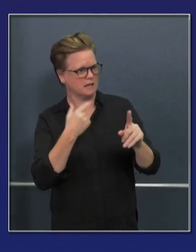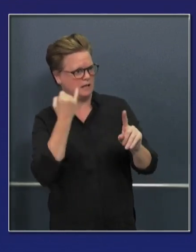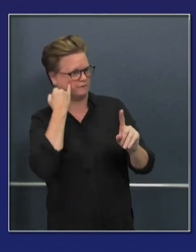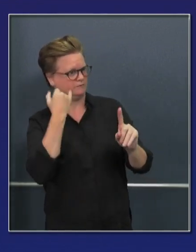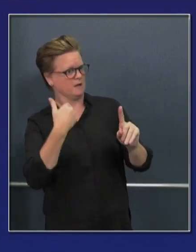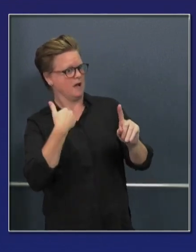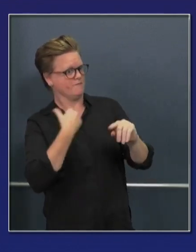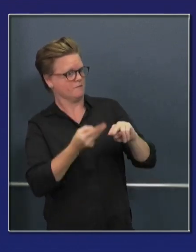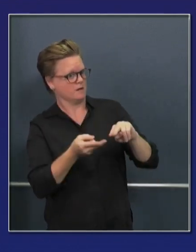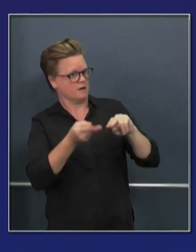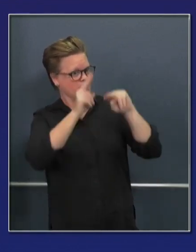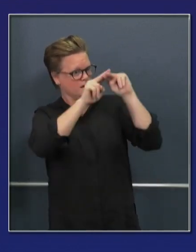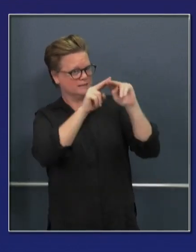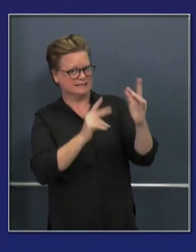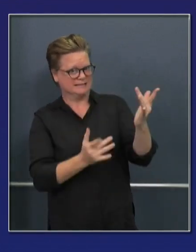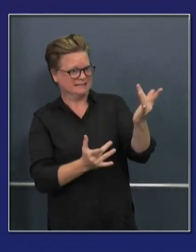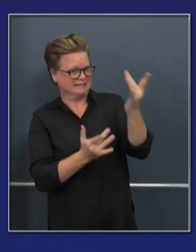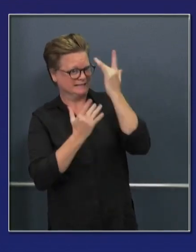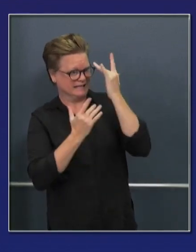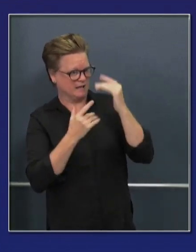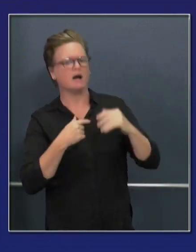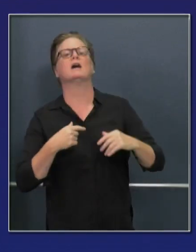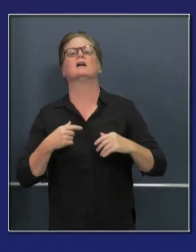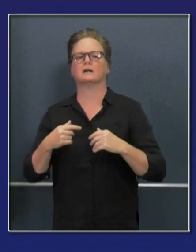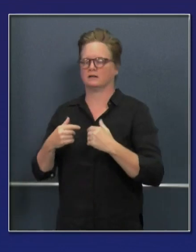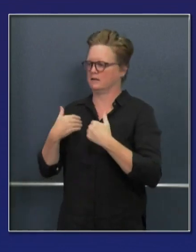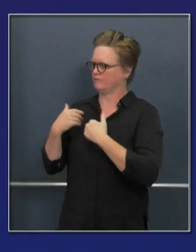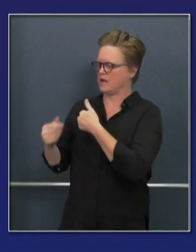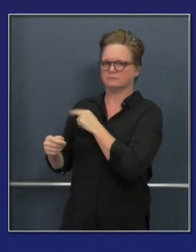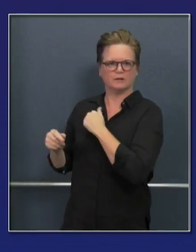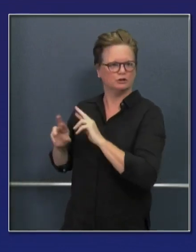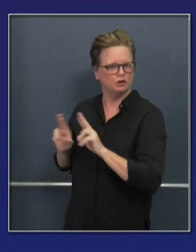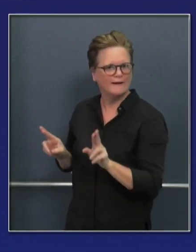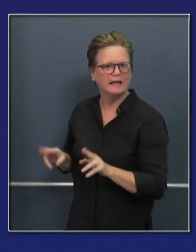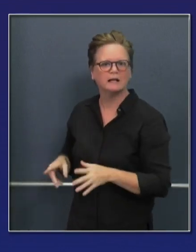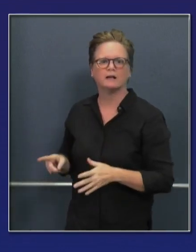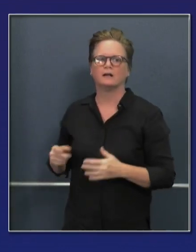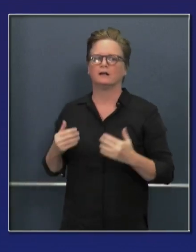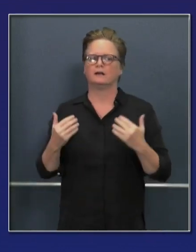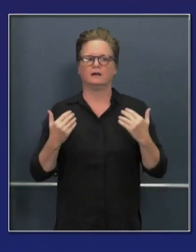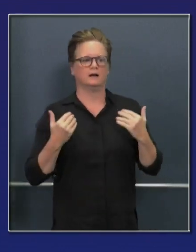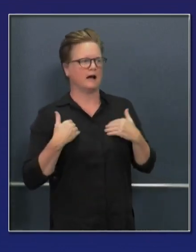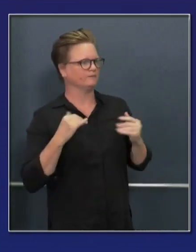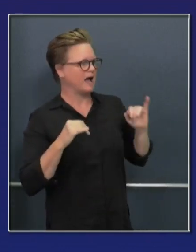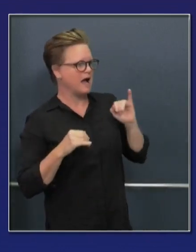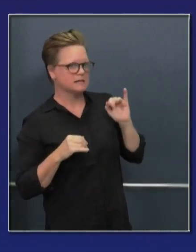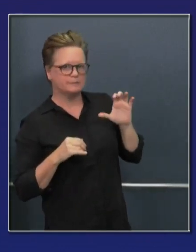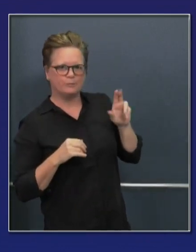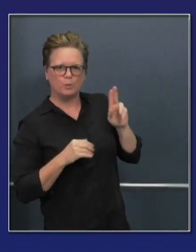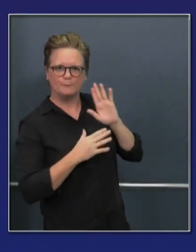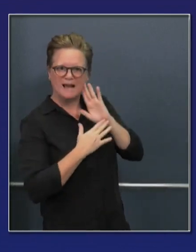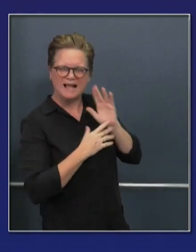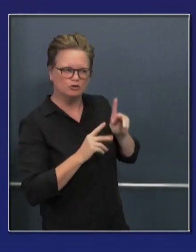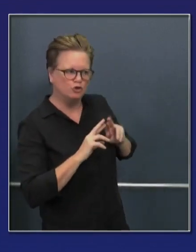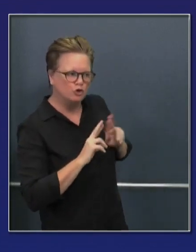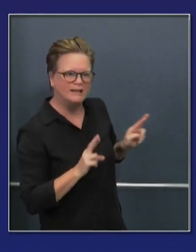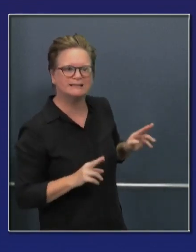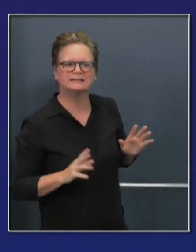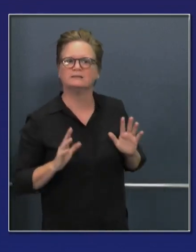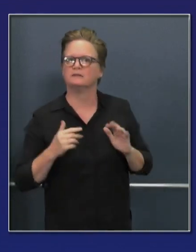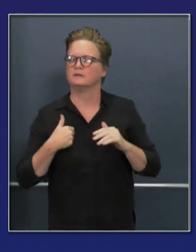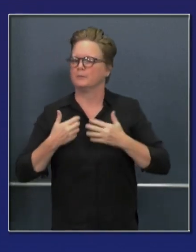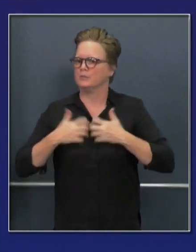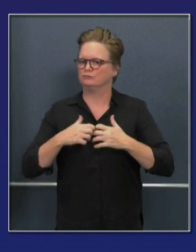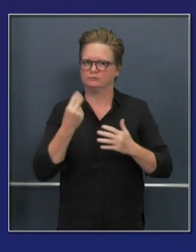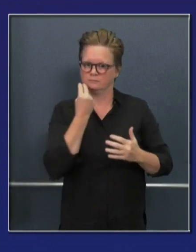to address the needs in our ICUs. You saw from the slide ventilators and inventory north of 11,000.